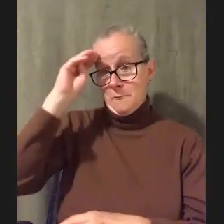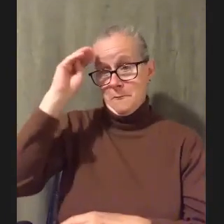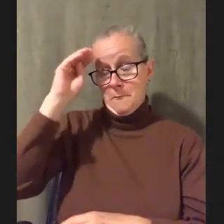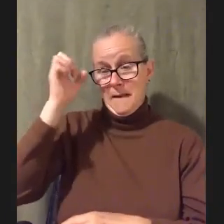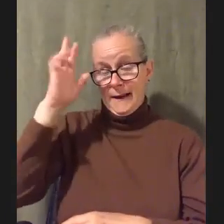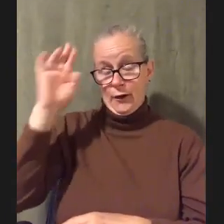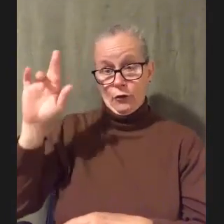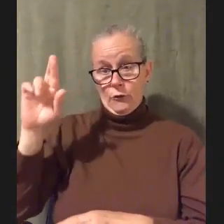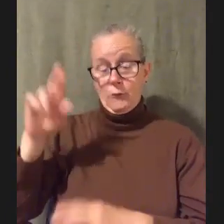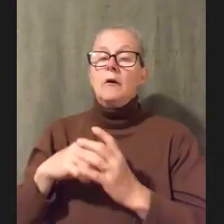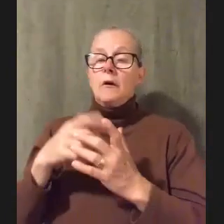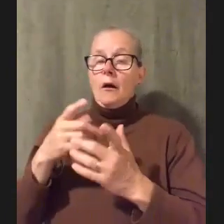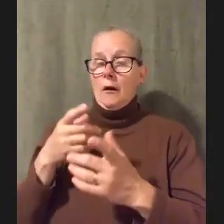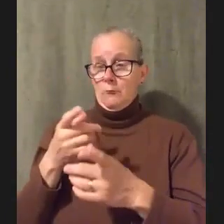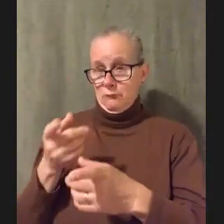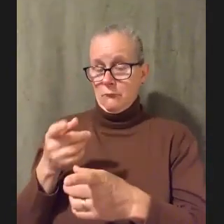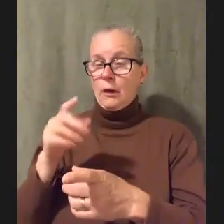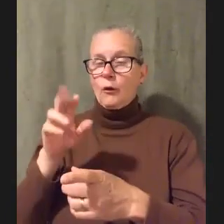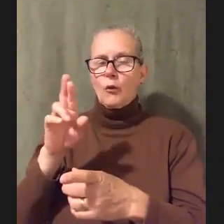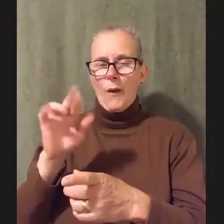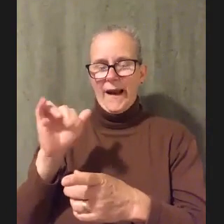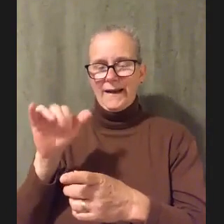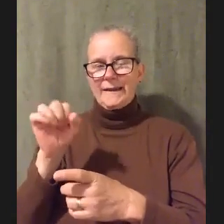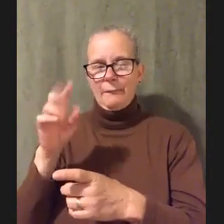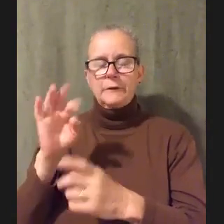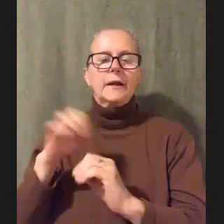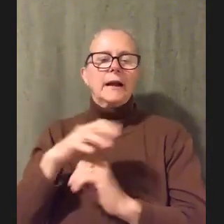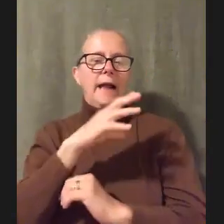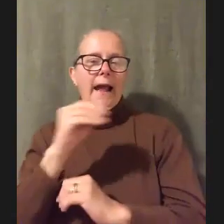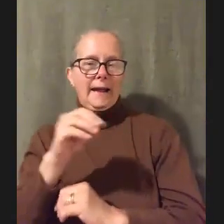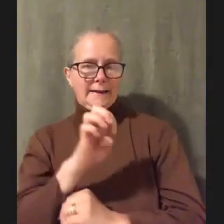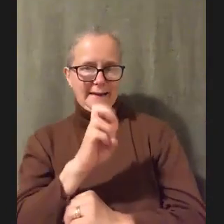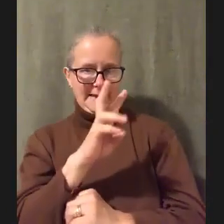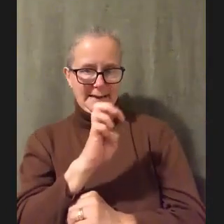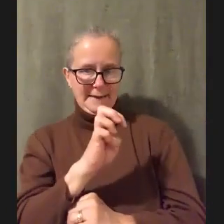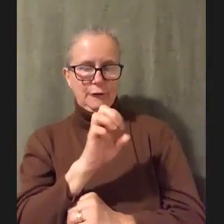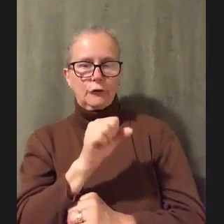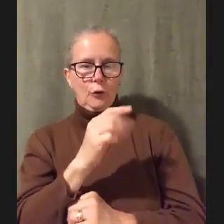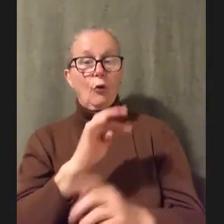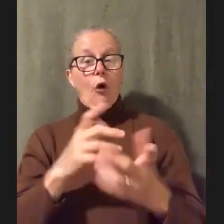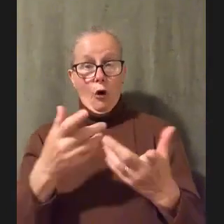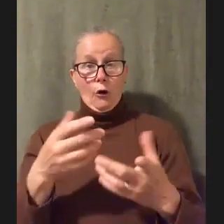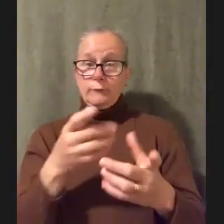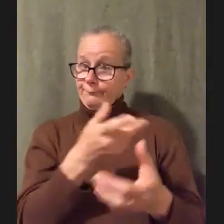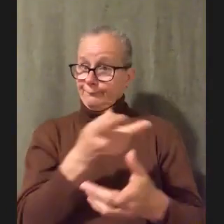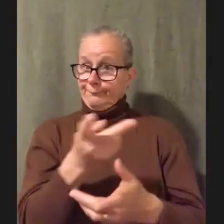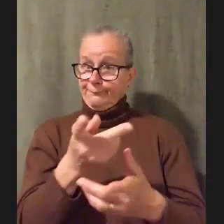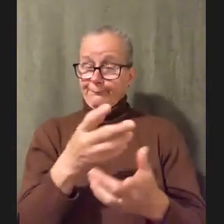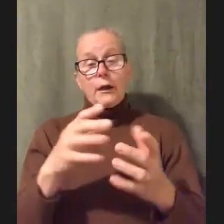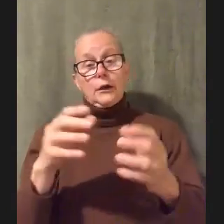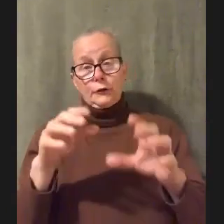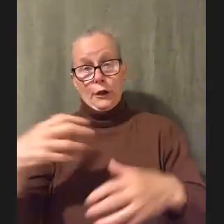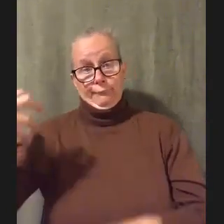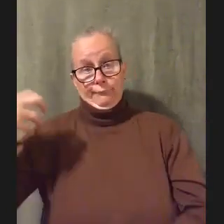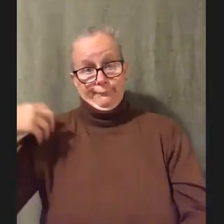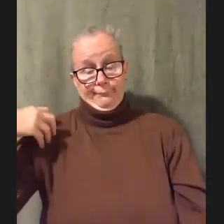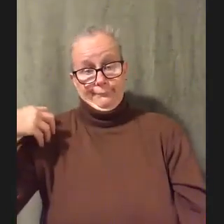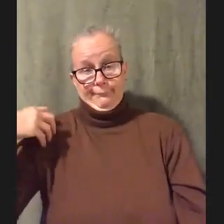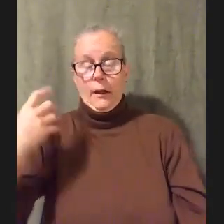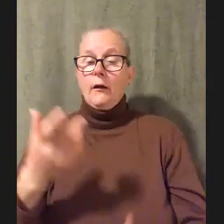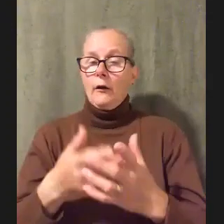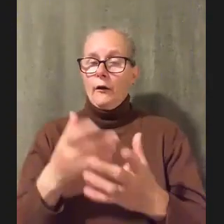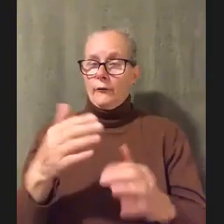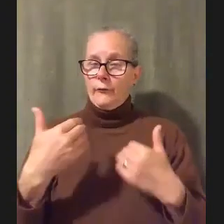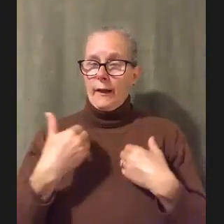Mayor Ray Stephenson and Amy Druhl are co-chairing that task force. And the task force is really designed to have